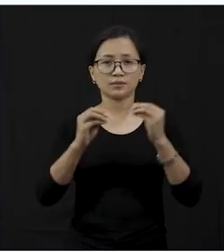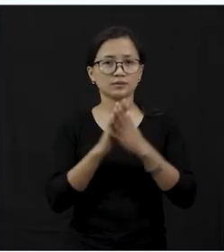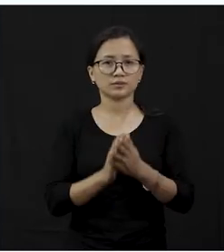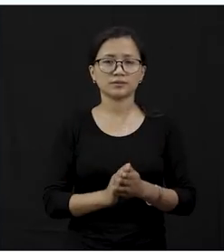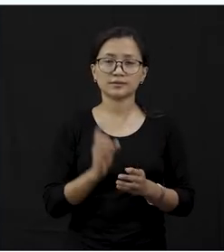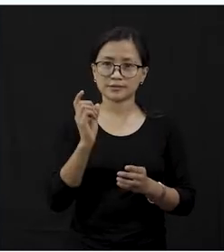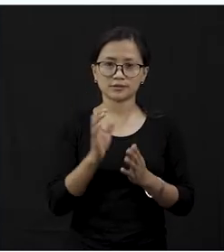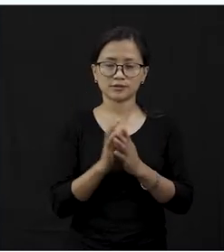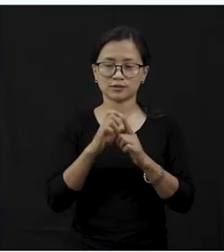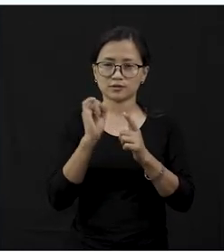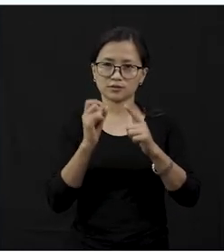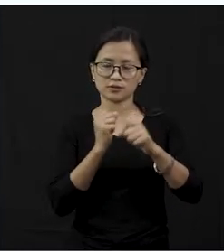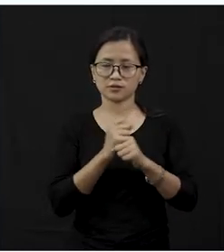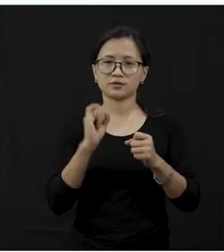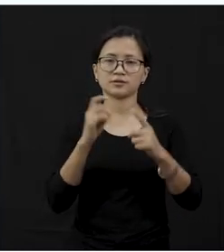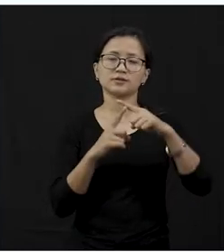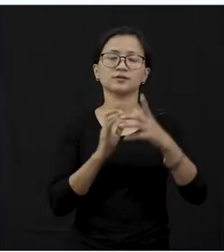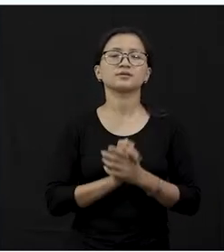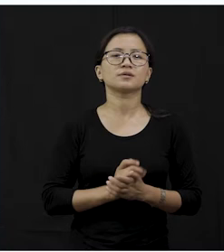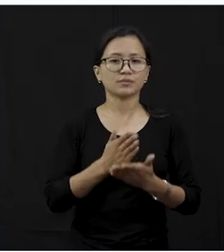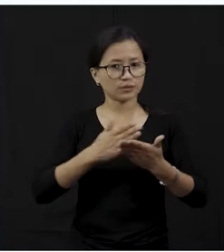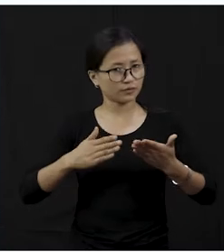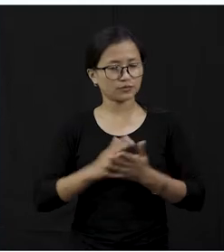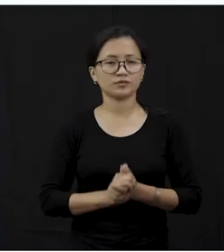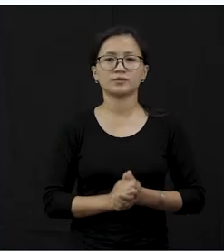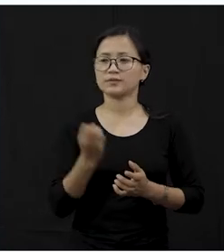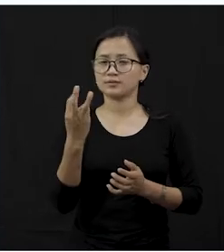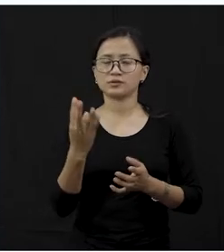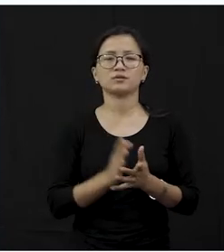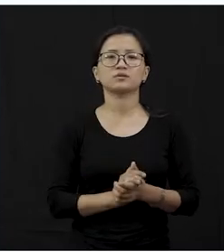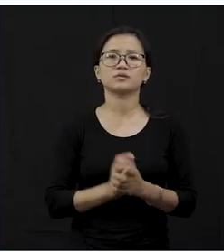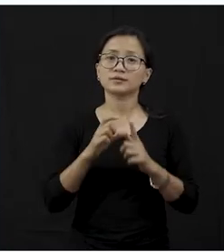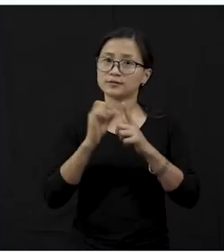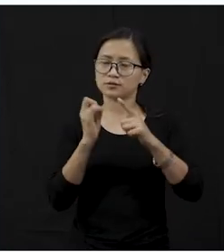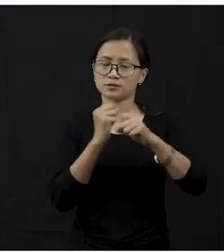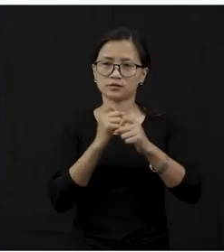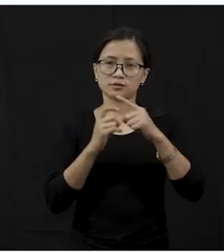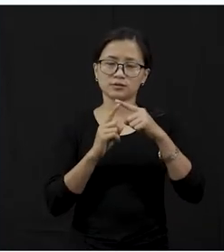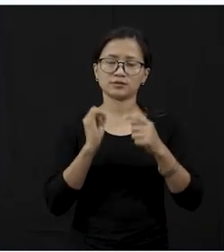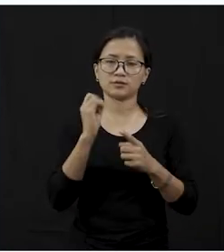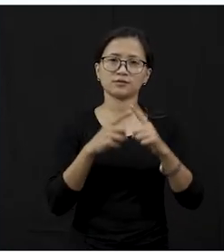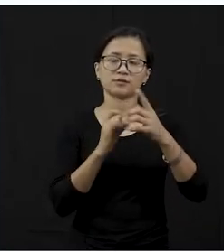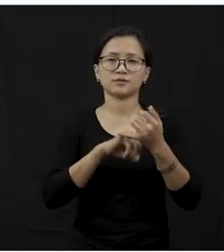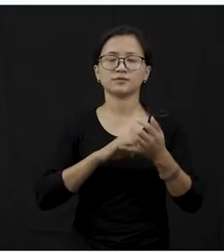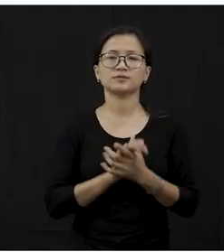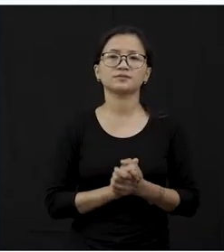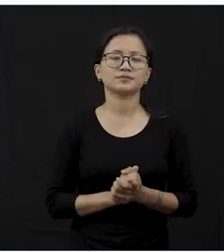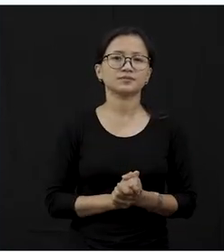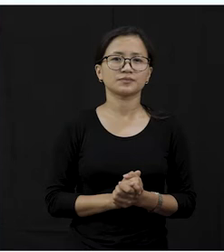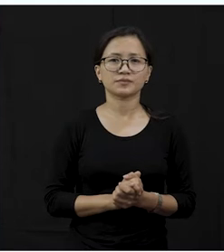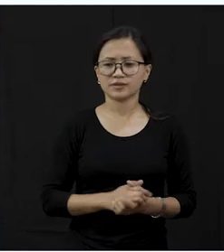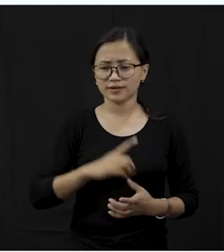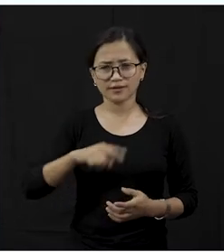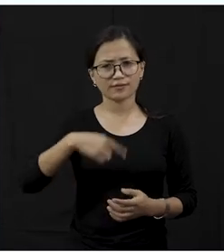So what is a digit? The part of a number are called digits, or digit is a part of a number.